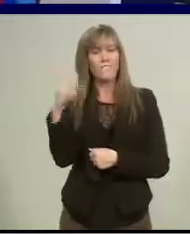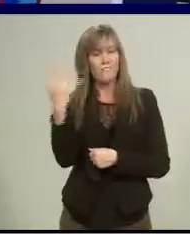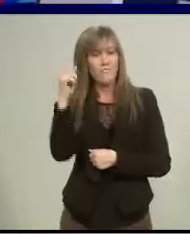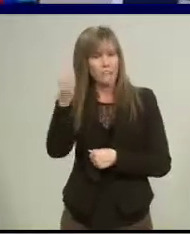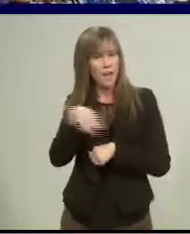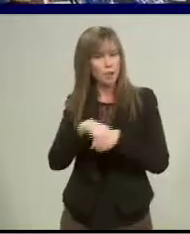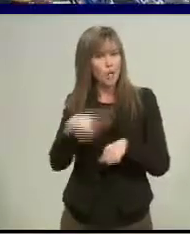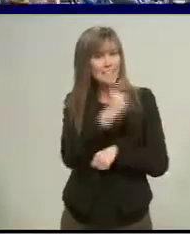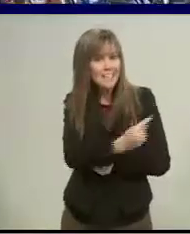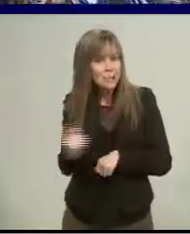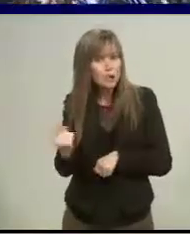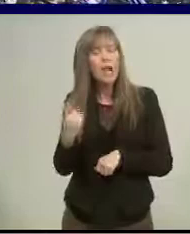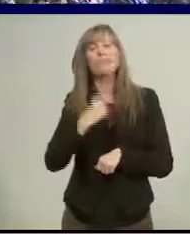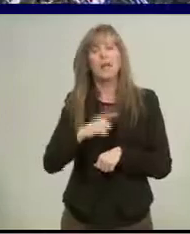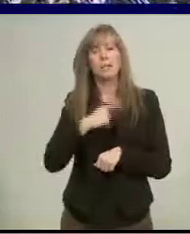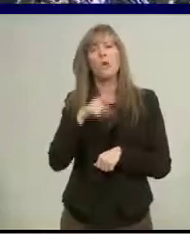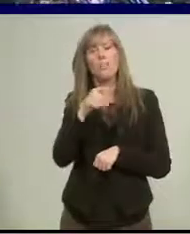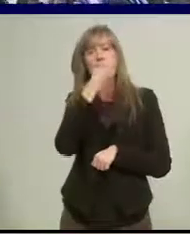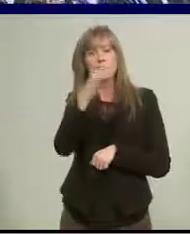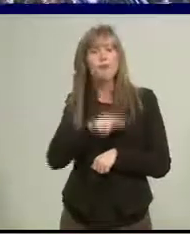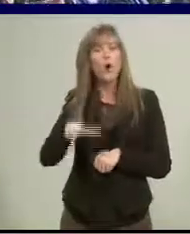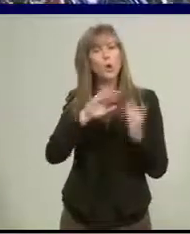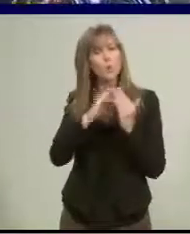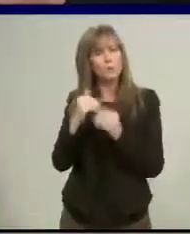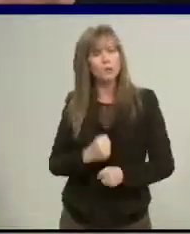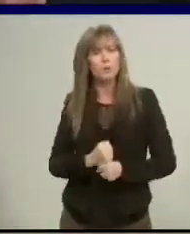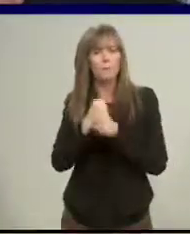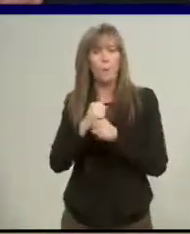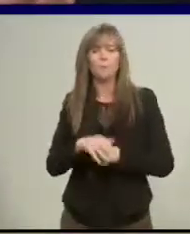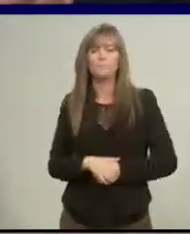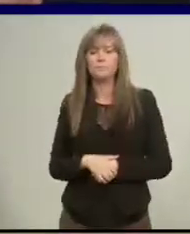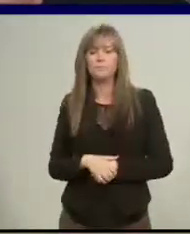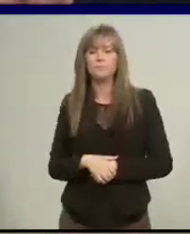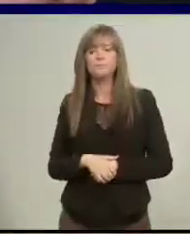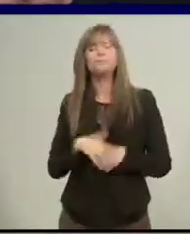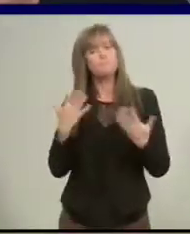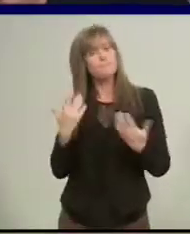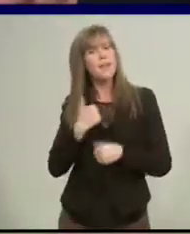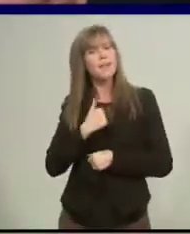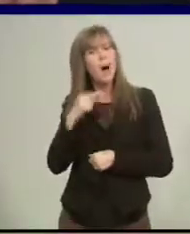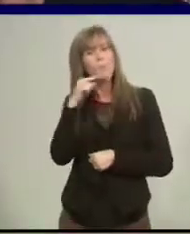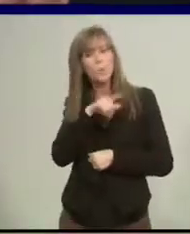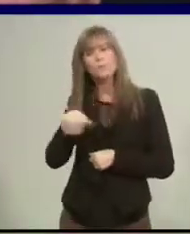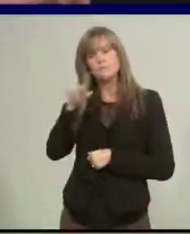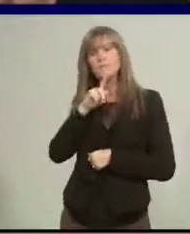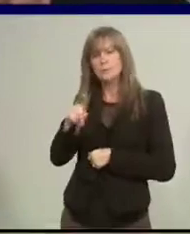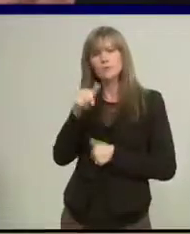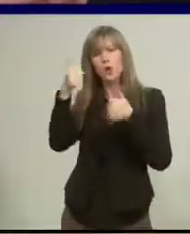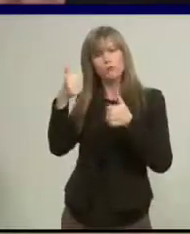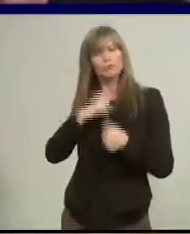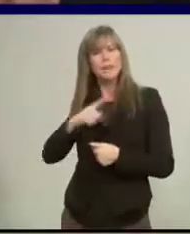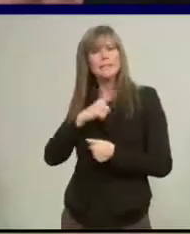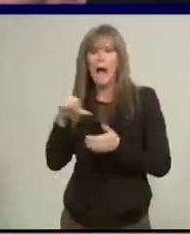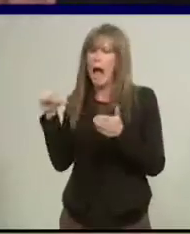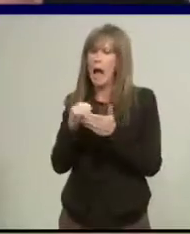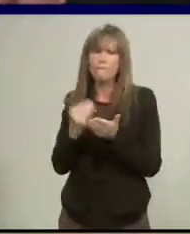each, which is why they're seeking the backing of the local community. Oh, as the other boys have said, good cause. It's pretty hard out there to raise money for people